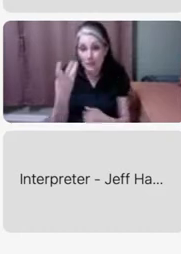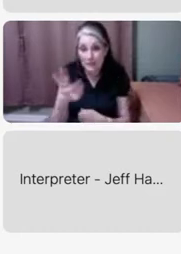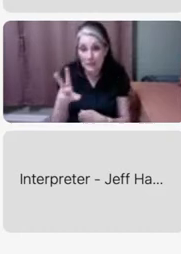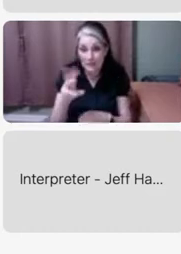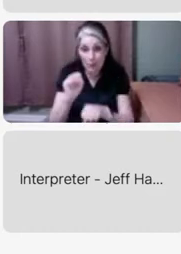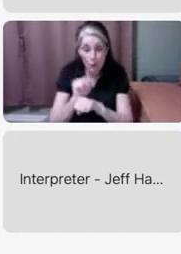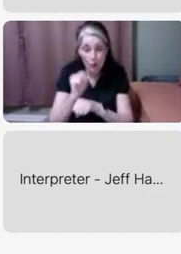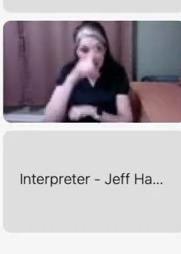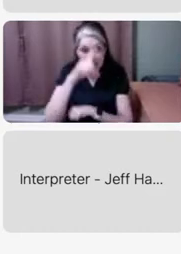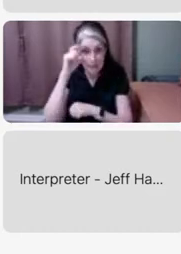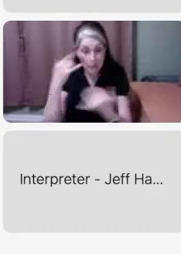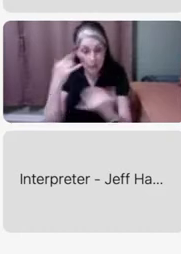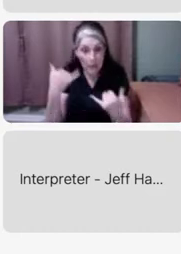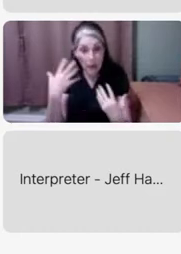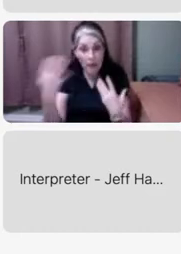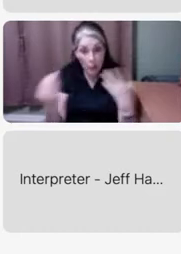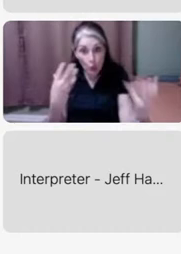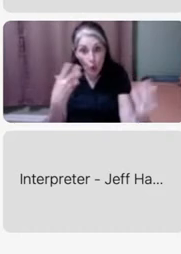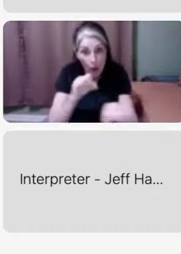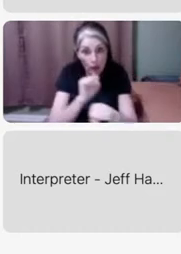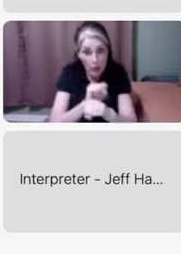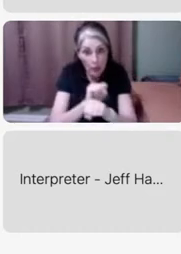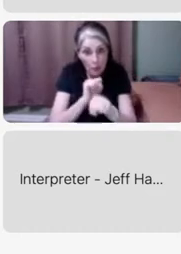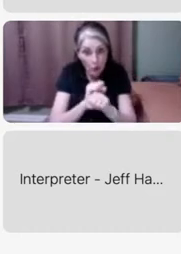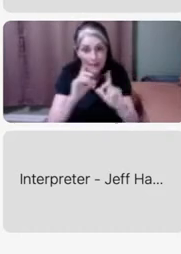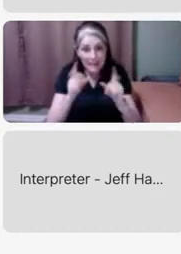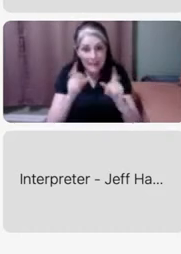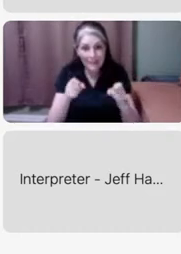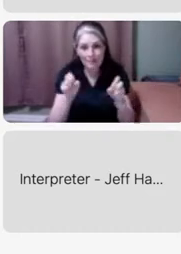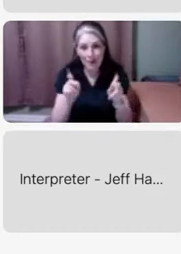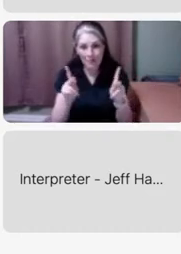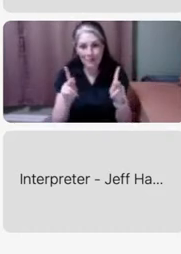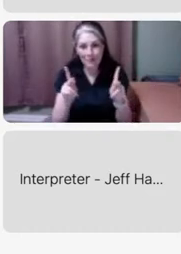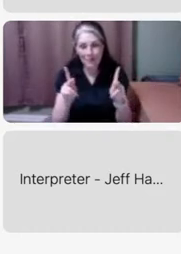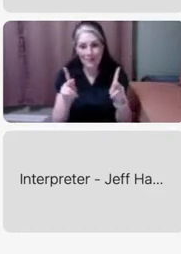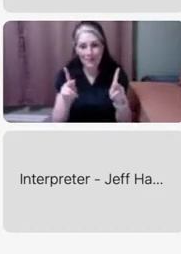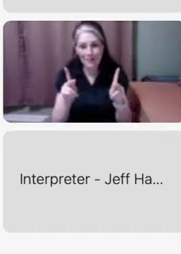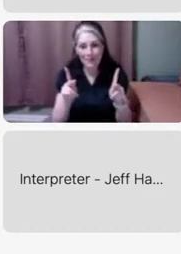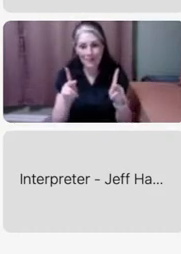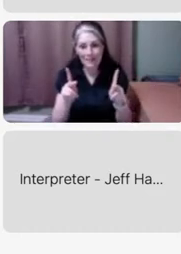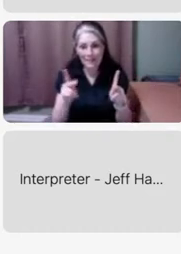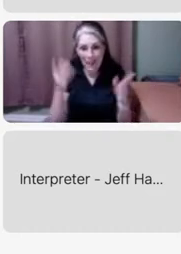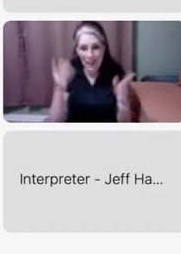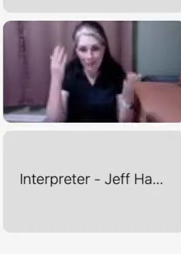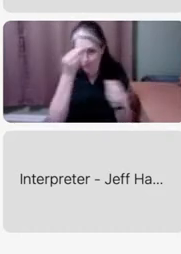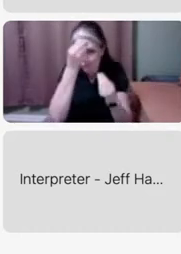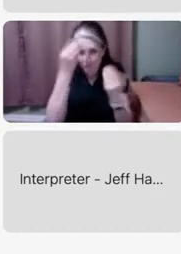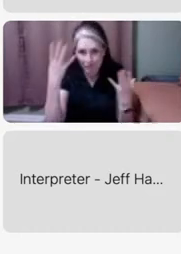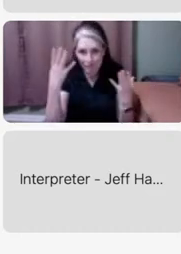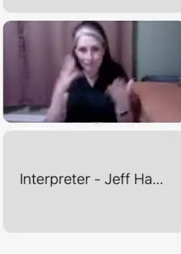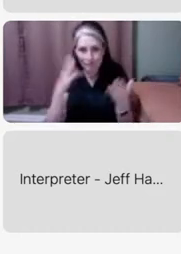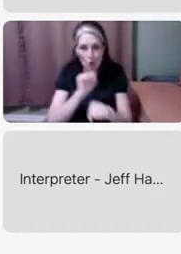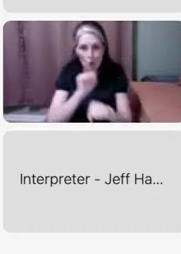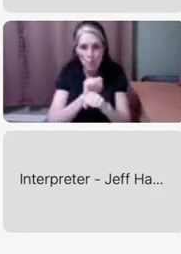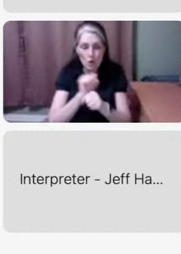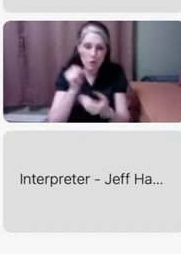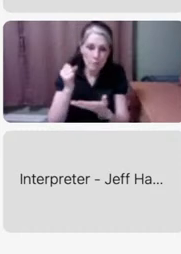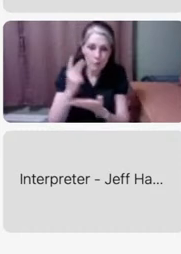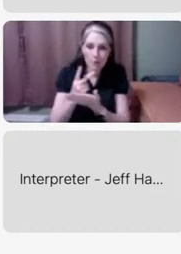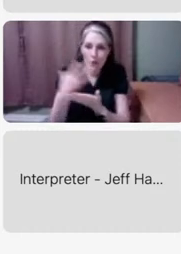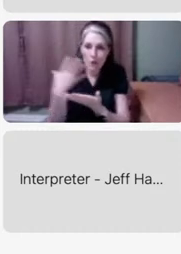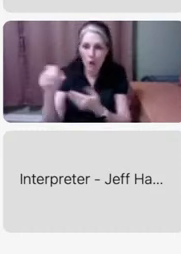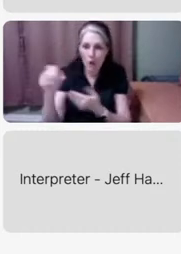out and work this gives them an opportunity to kind of get a heads up get that work permit get out there and start working for some of these